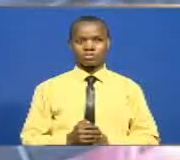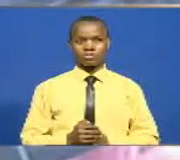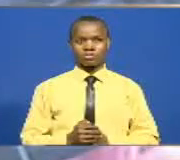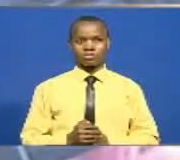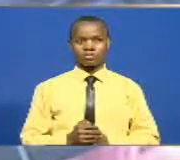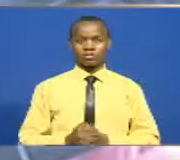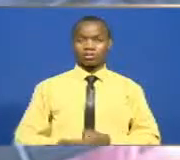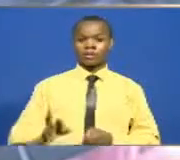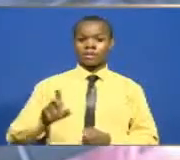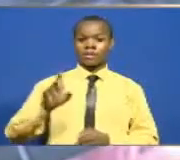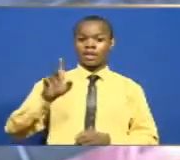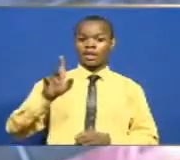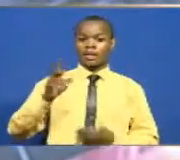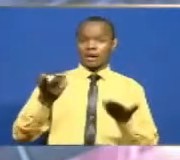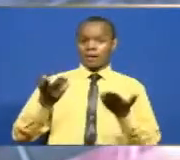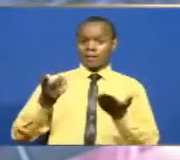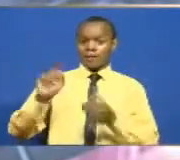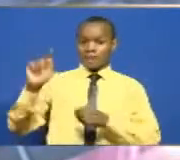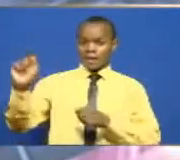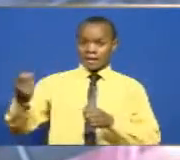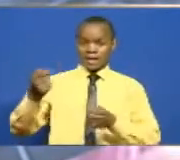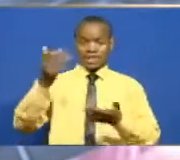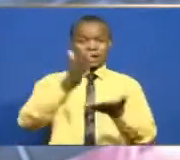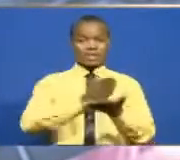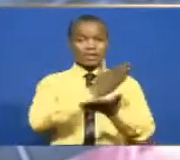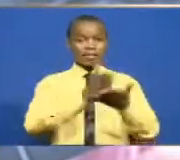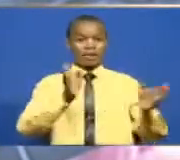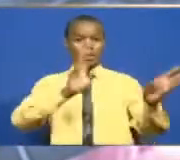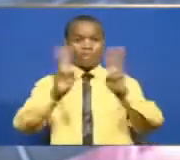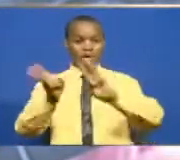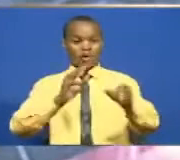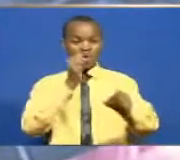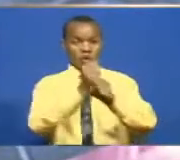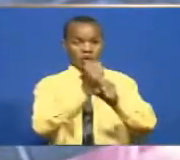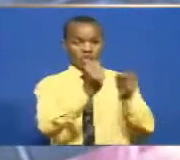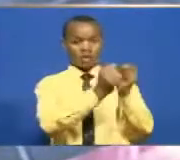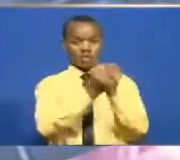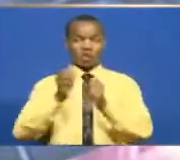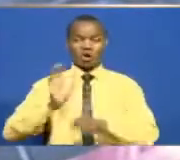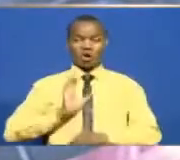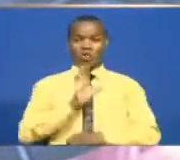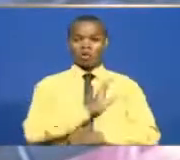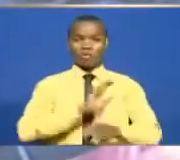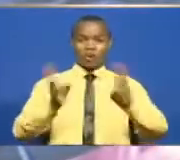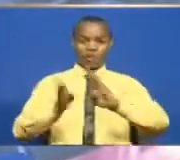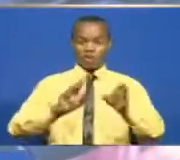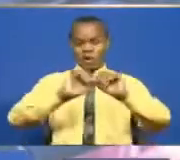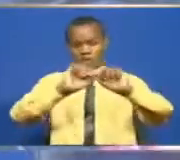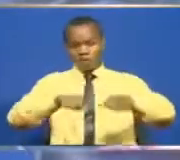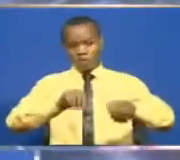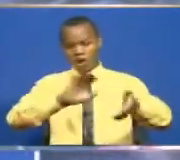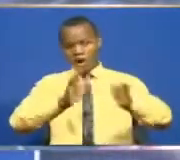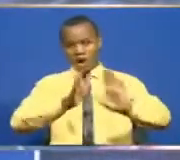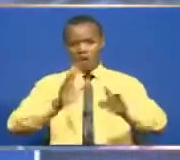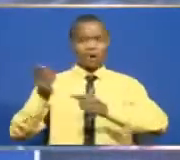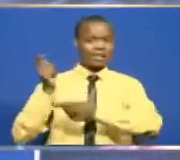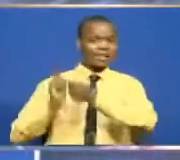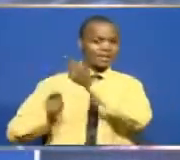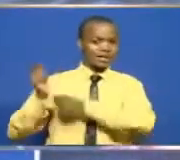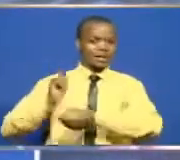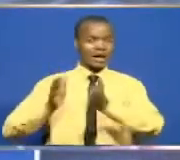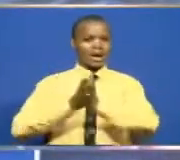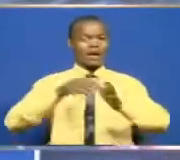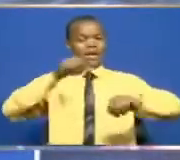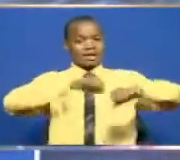The Kenya Meteorological Department has teamed up with community weather forecasters in an effort to integrate traditional and scientific methods